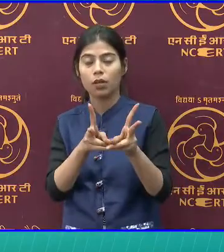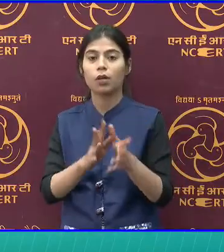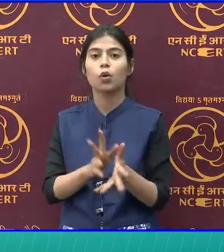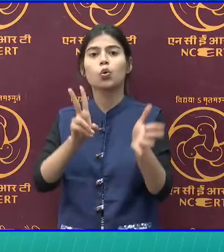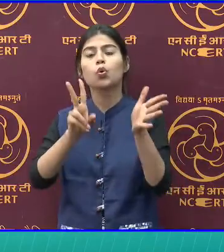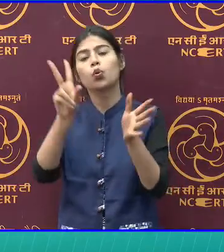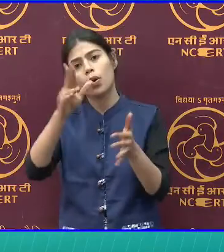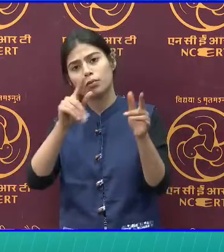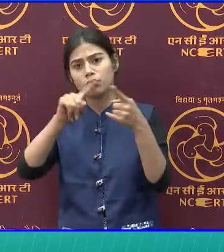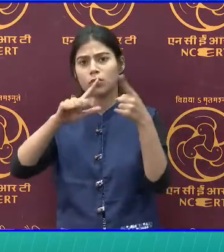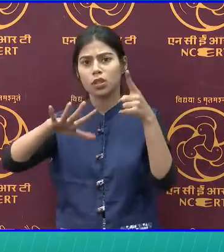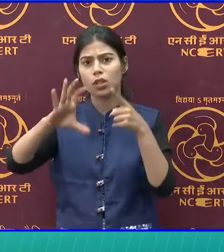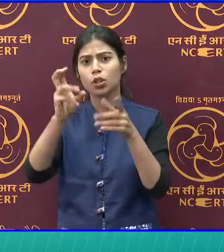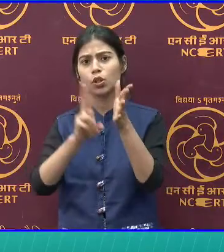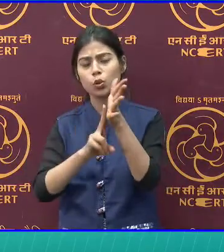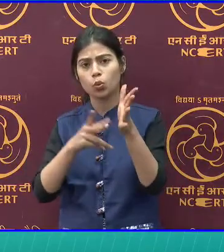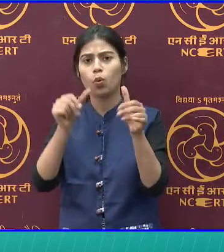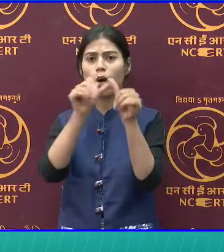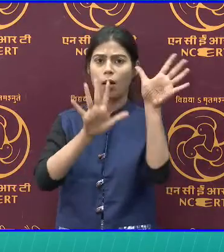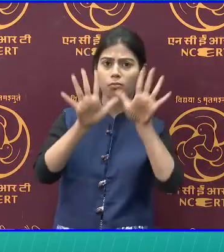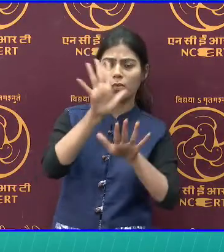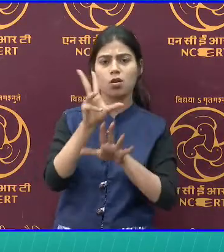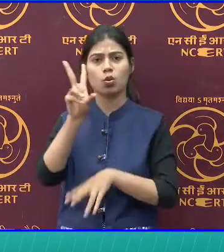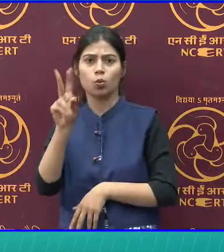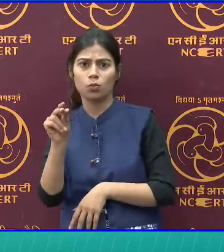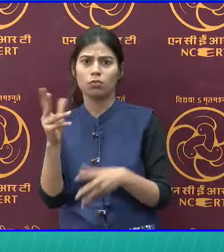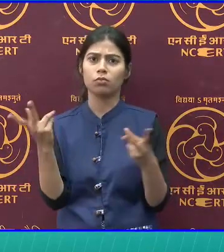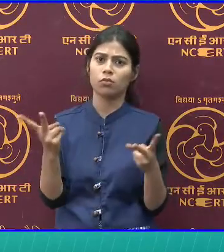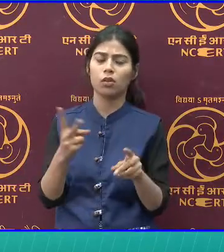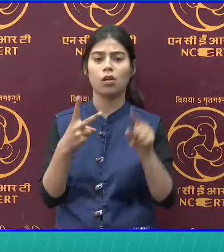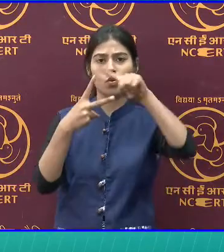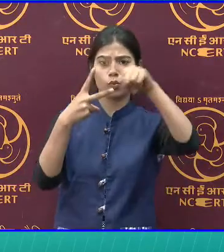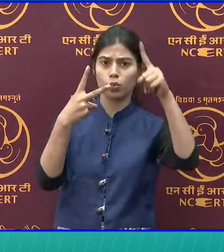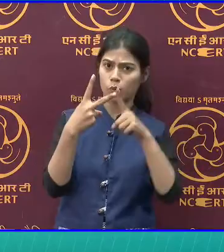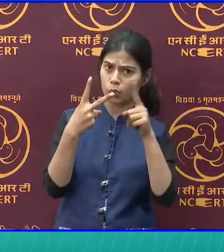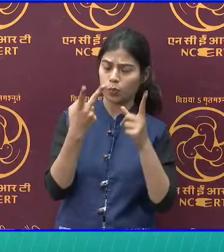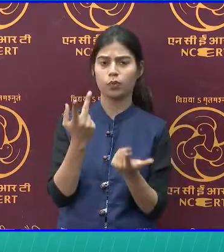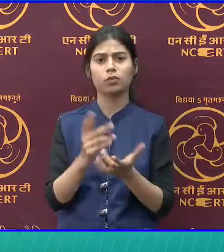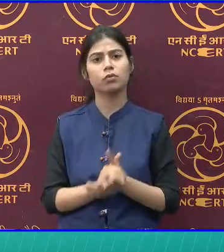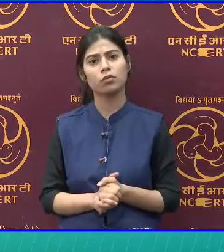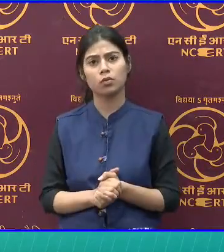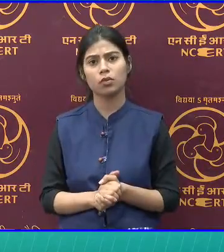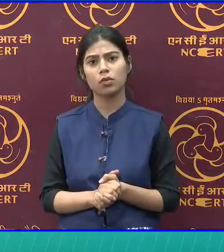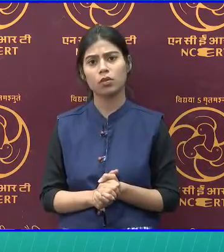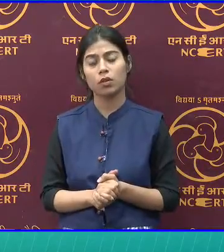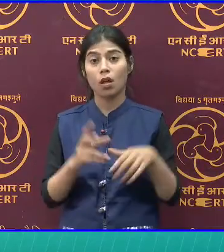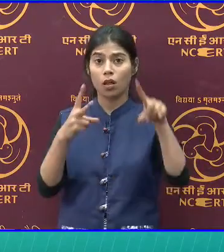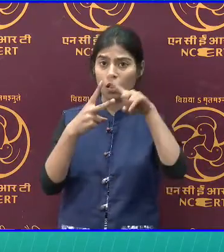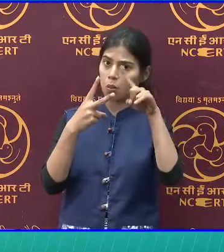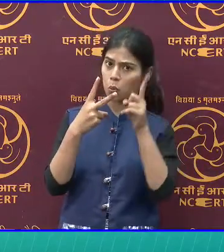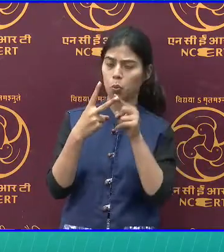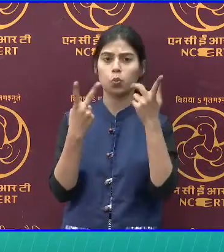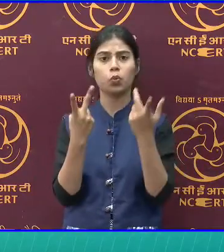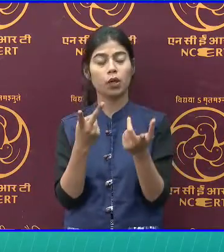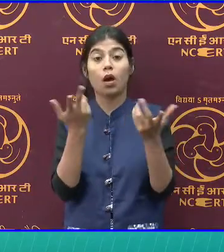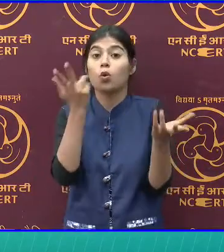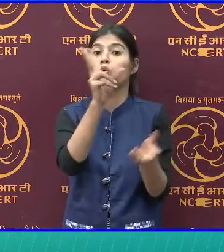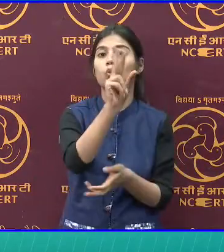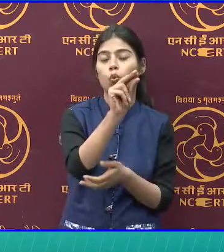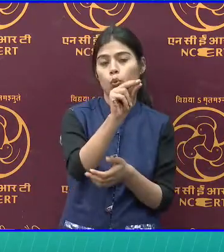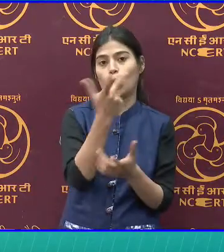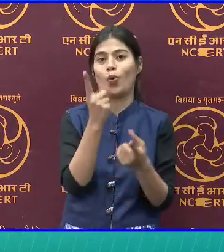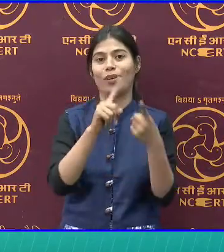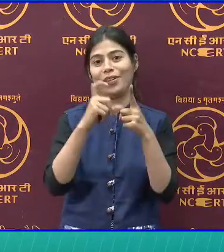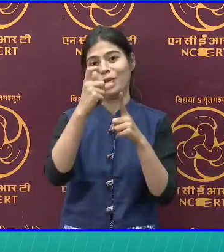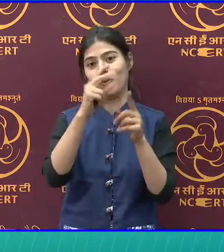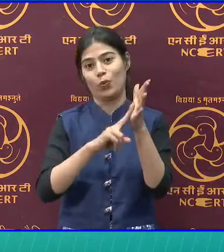non-monetary activities that are happening in the society. So they have to take into consideration the cognizance of those non-economic activities. They